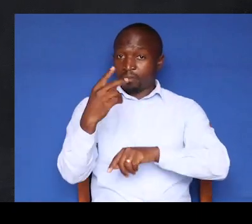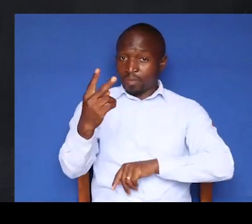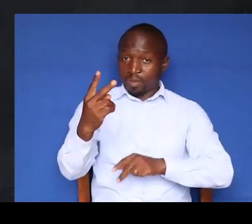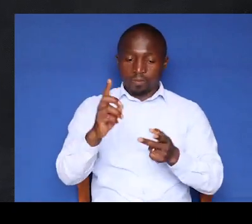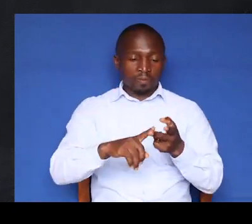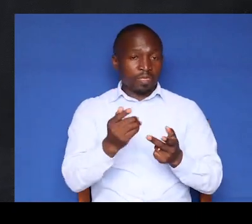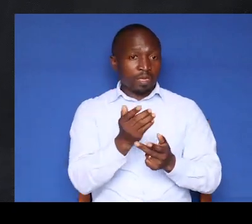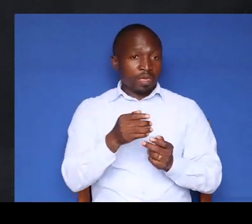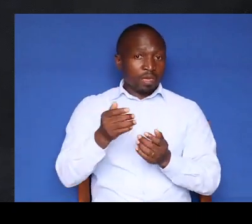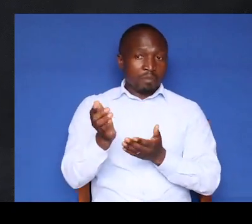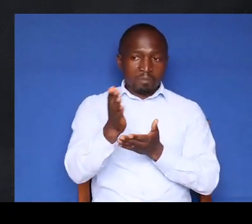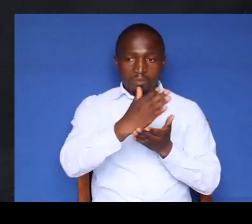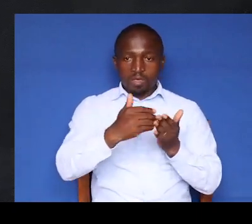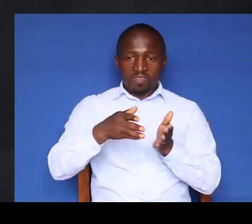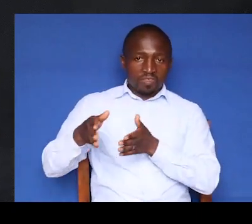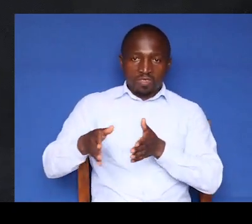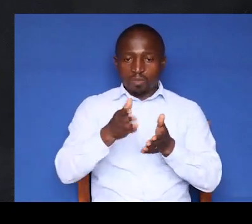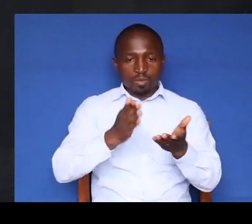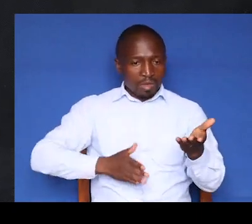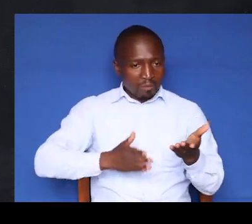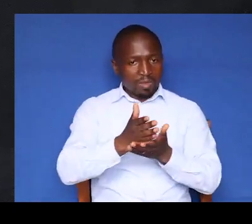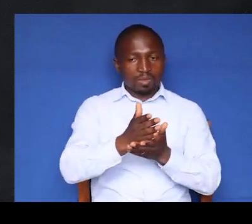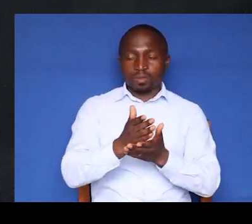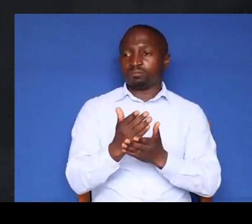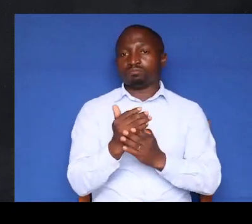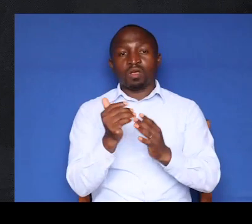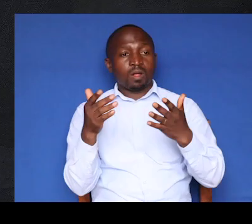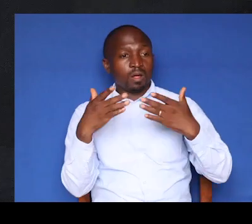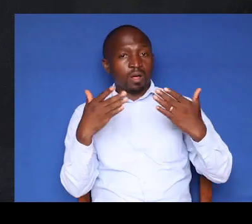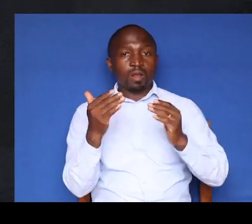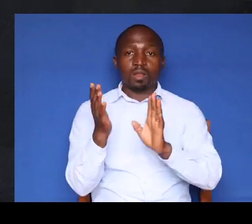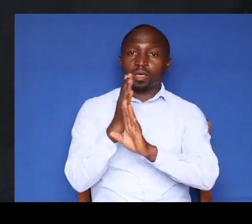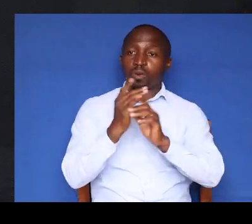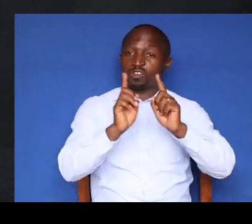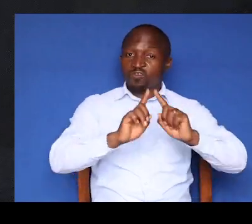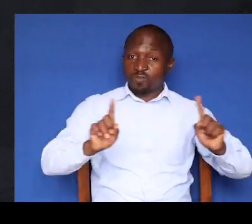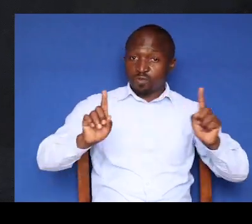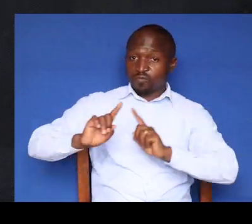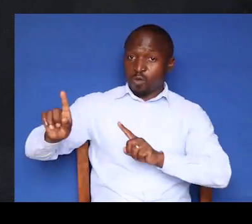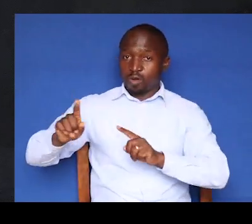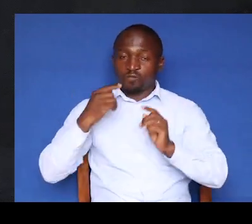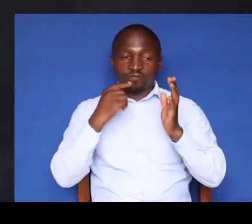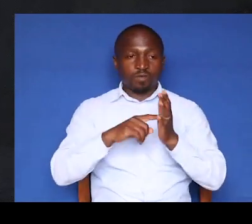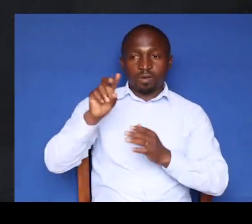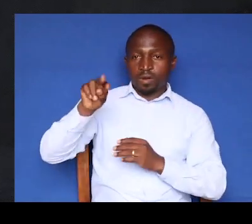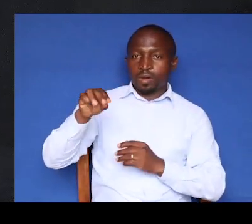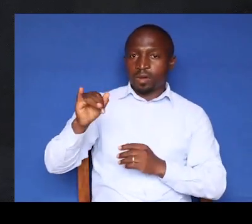used to pass through areas of different climatic types, like Nile,